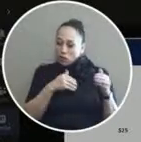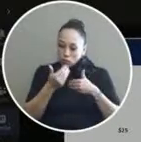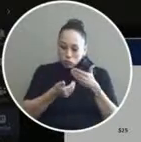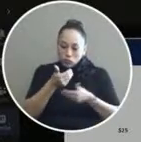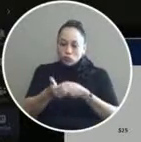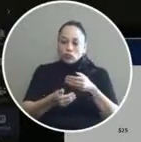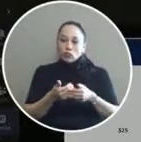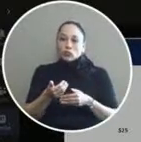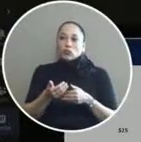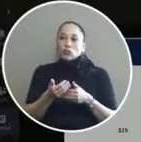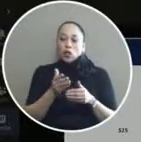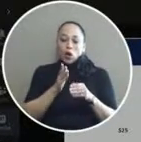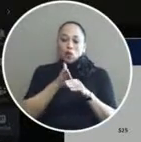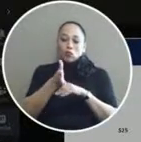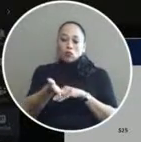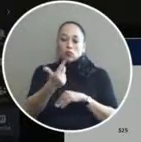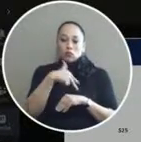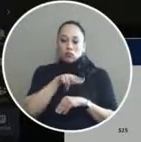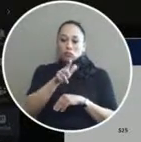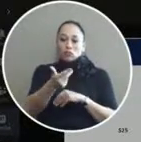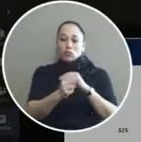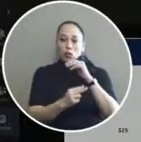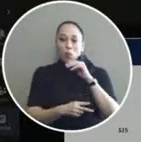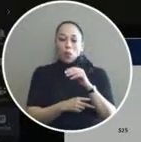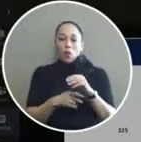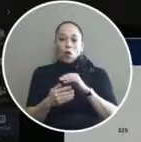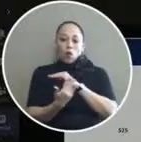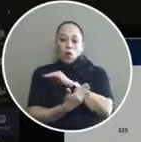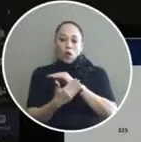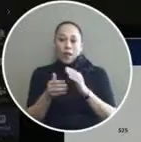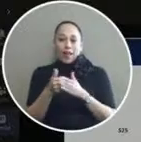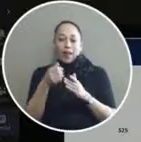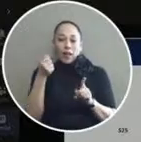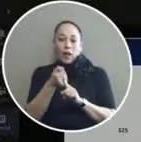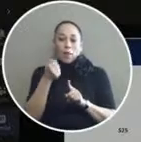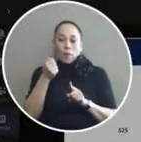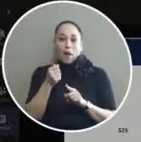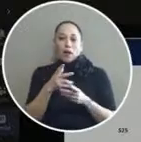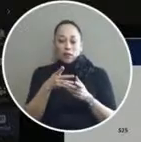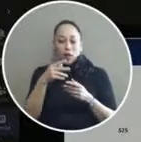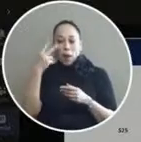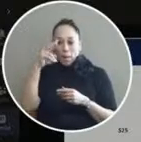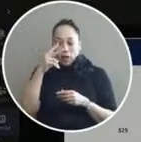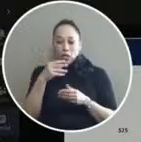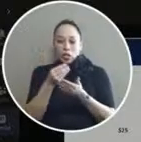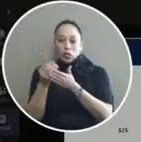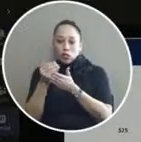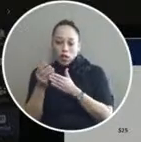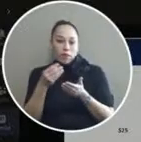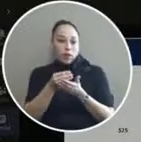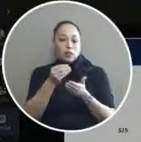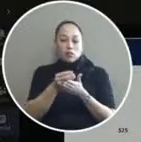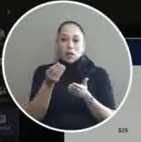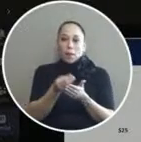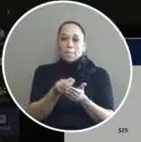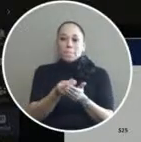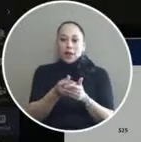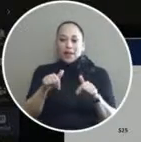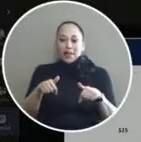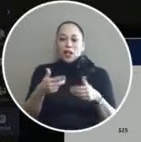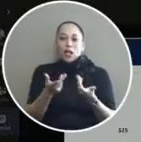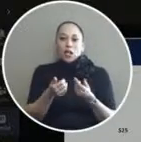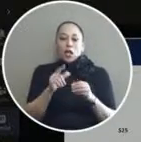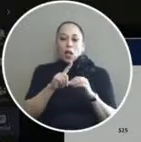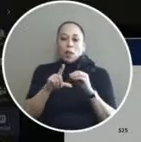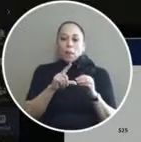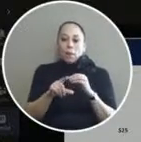and forth across the border, this is going to impact the ability for Mexicans to shop and dine and spend money in El Paso because they have less money to